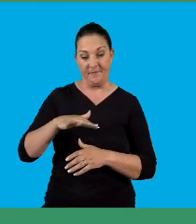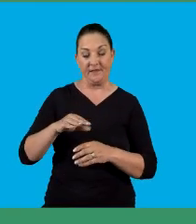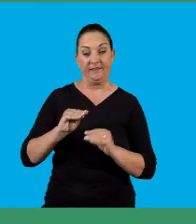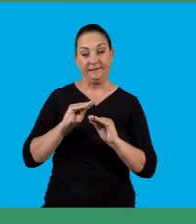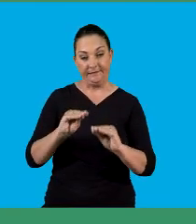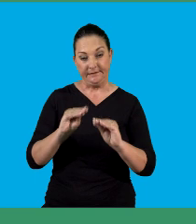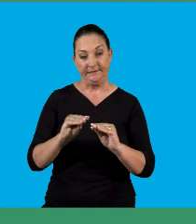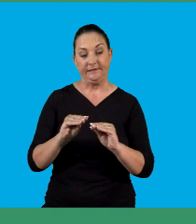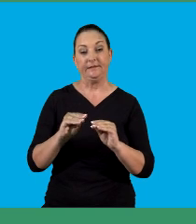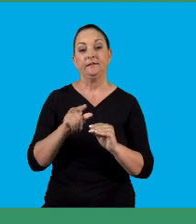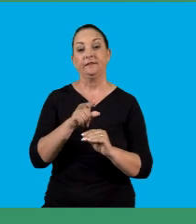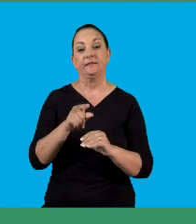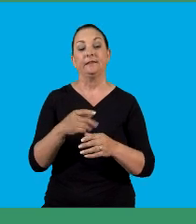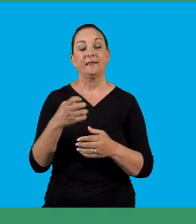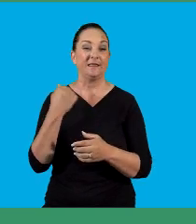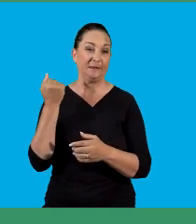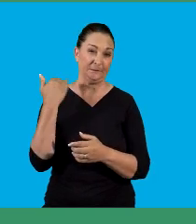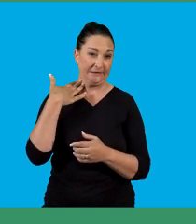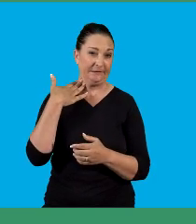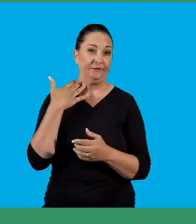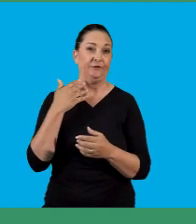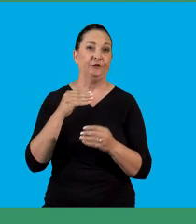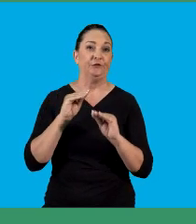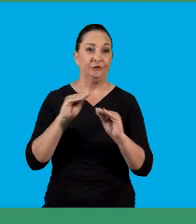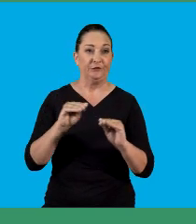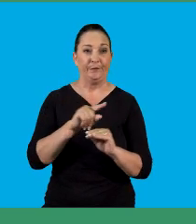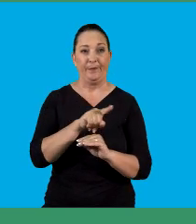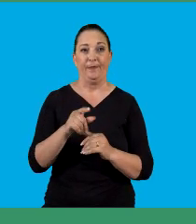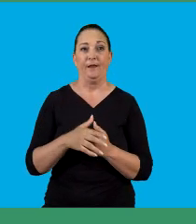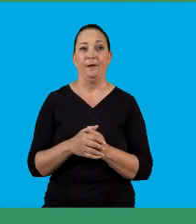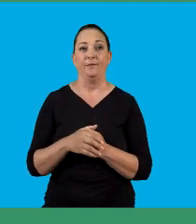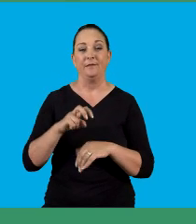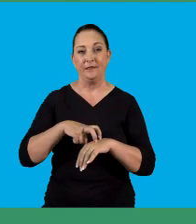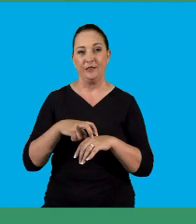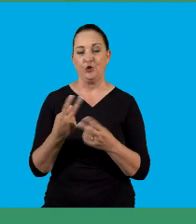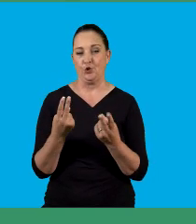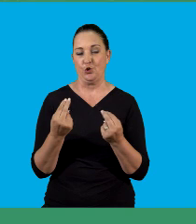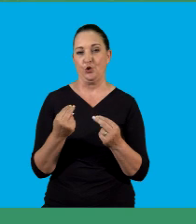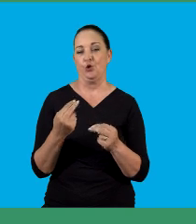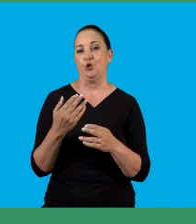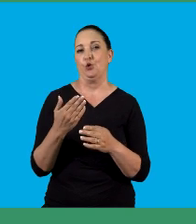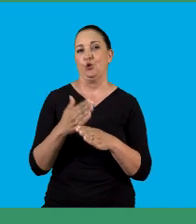will be affected as it takes time for newly trained employees to learn his or her new job.